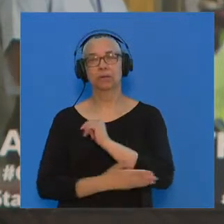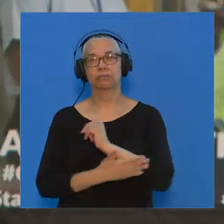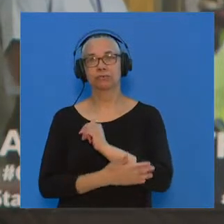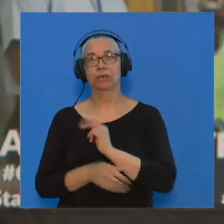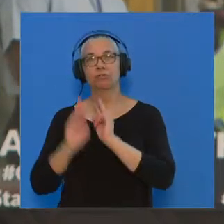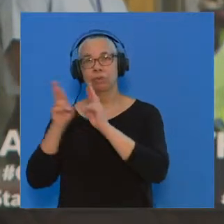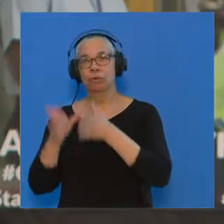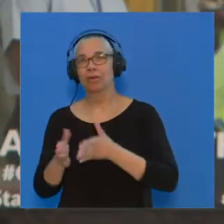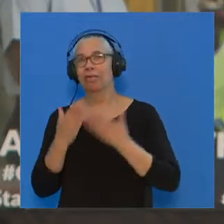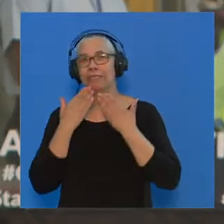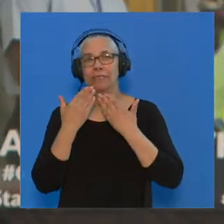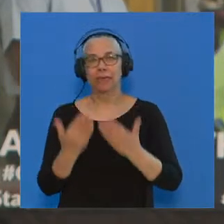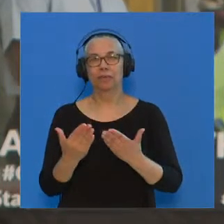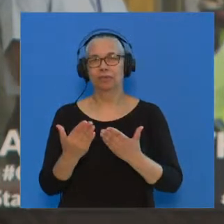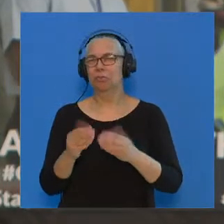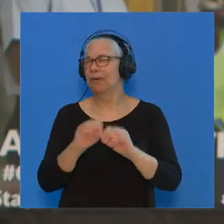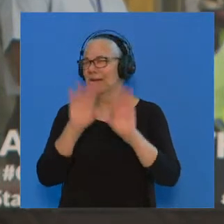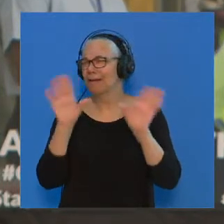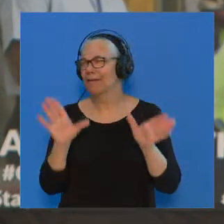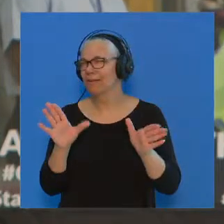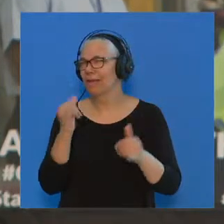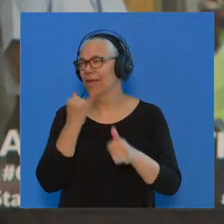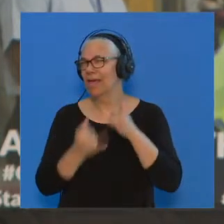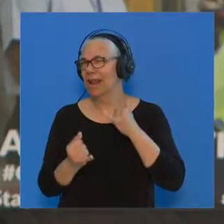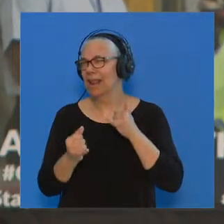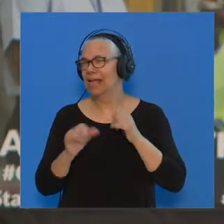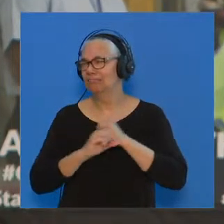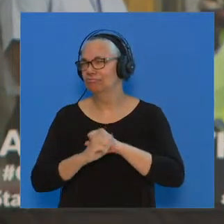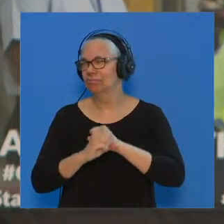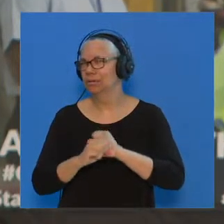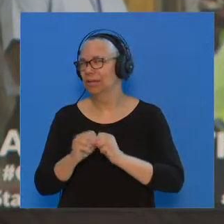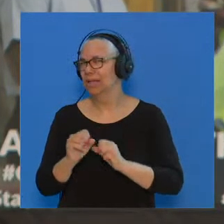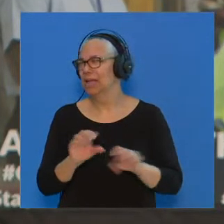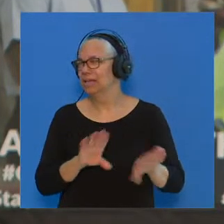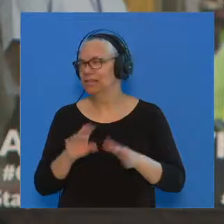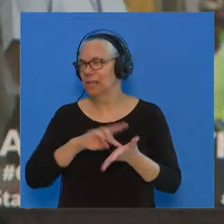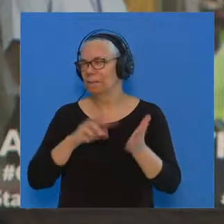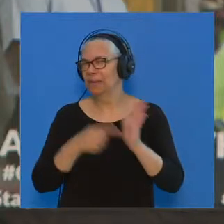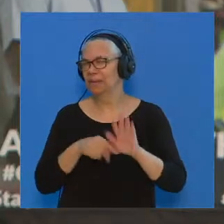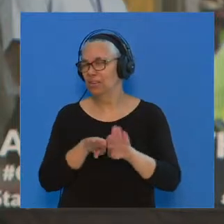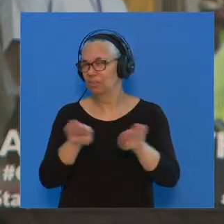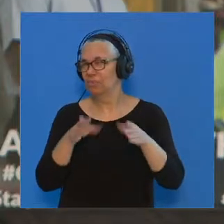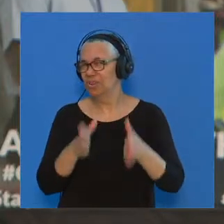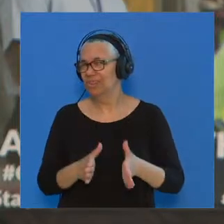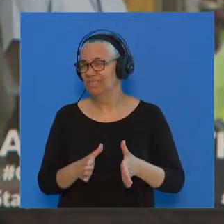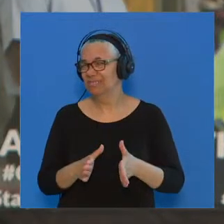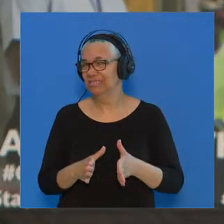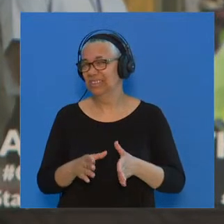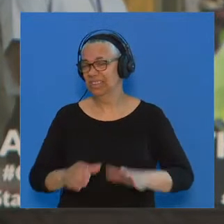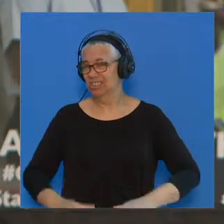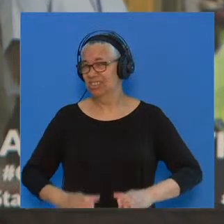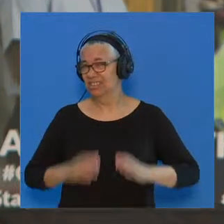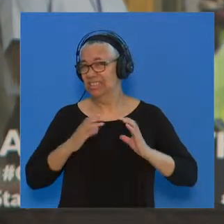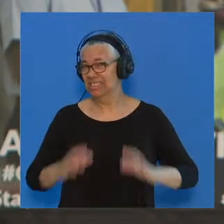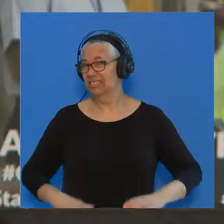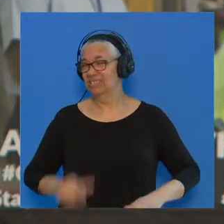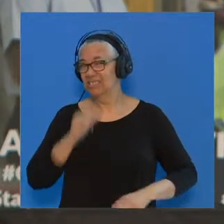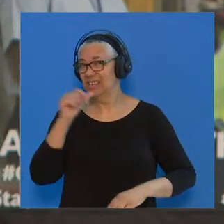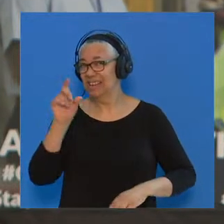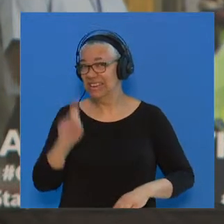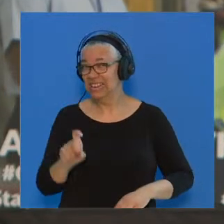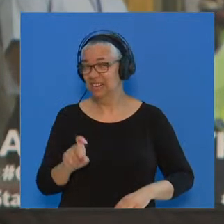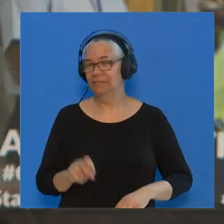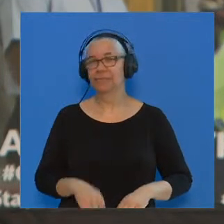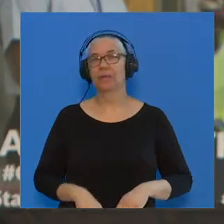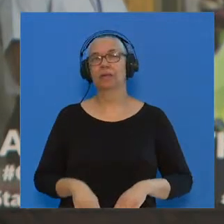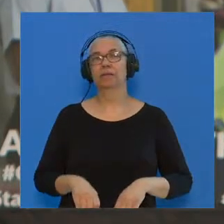to clarify, because the last press conference, does that mean that Bermudian citizens do not have to have a negative result 72 hours before